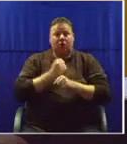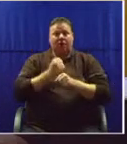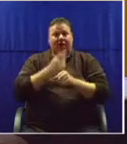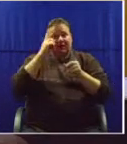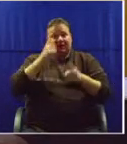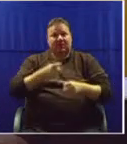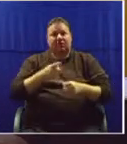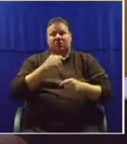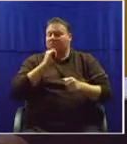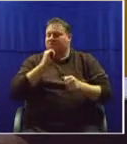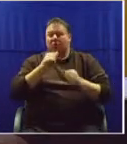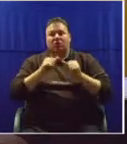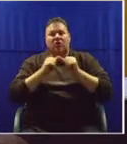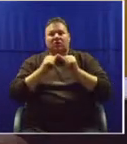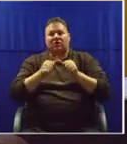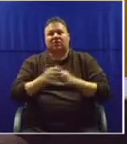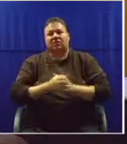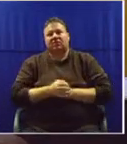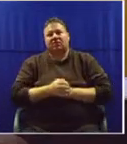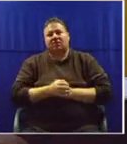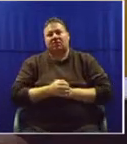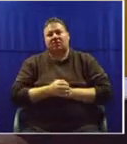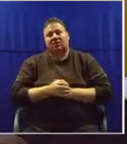is inconsistent.